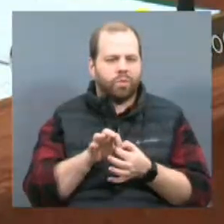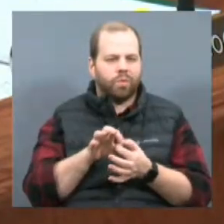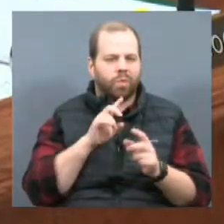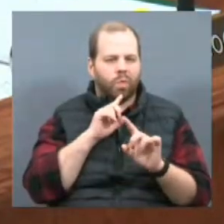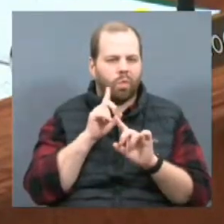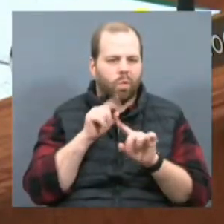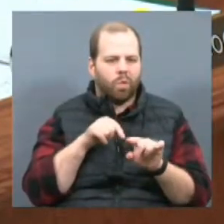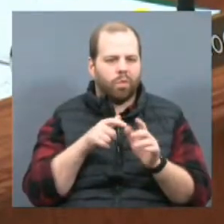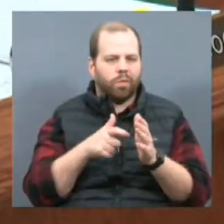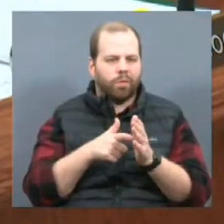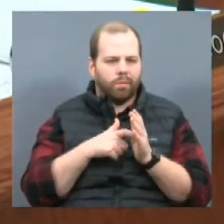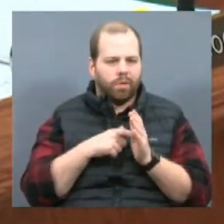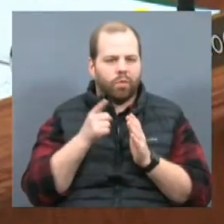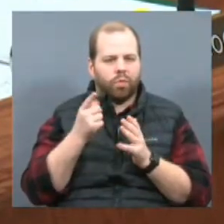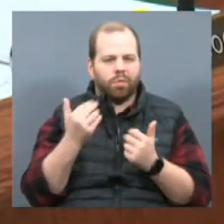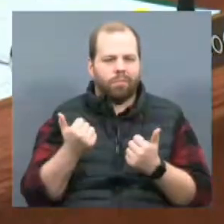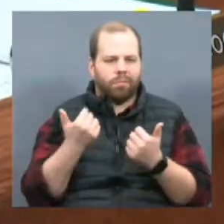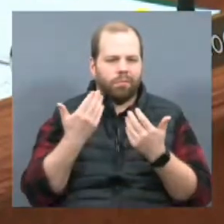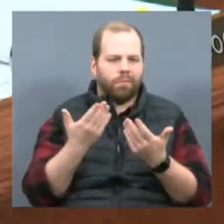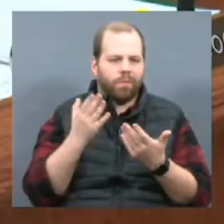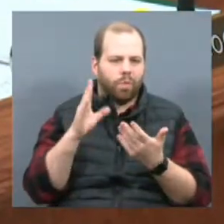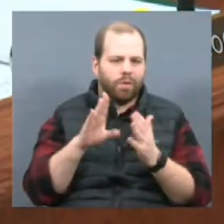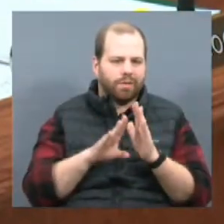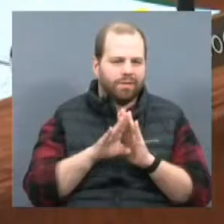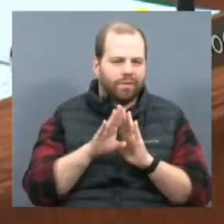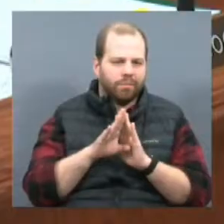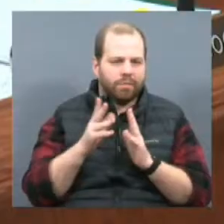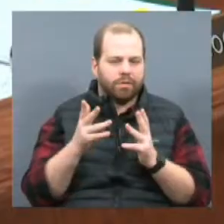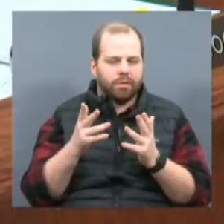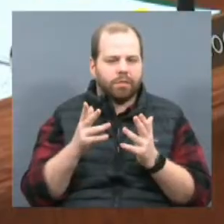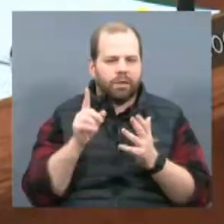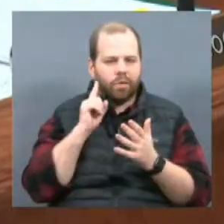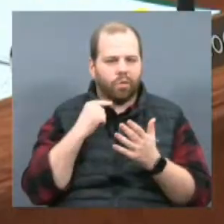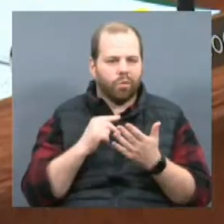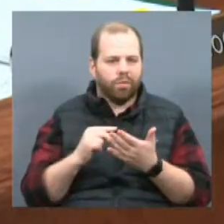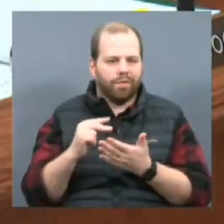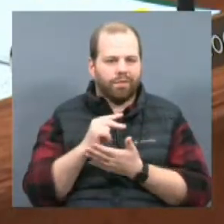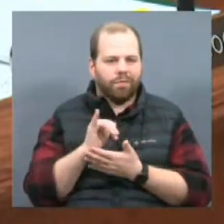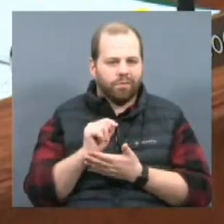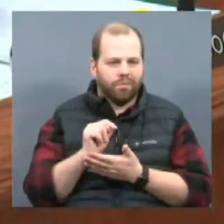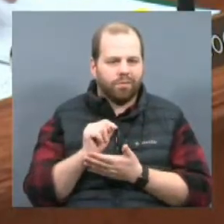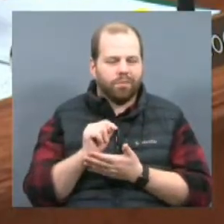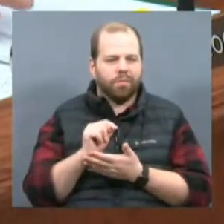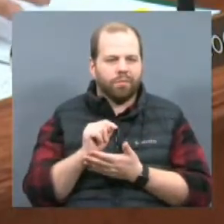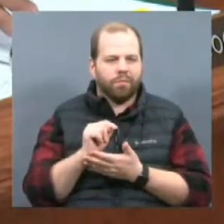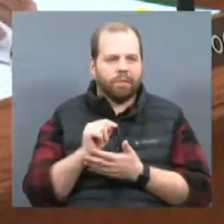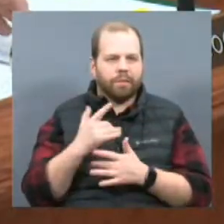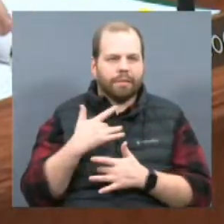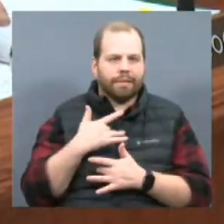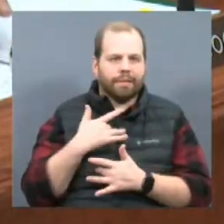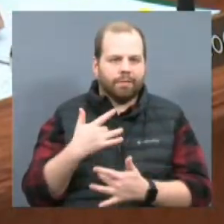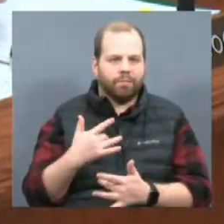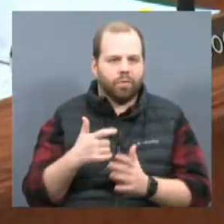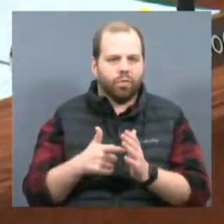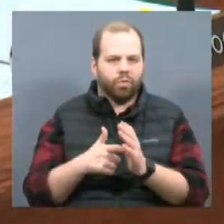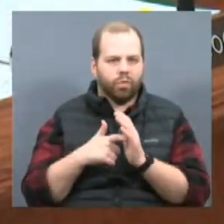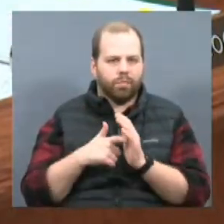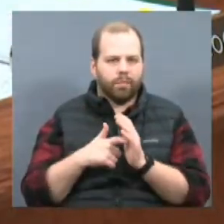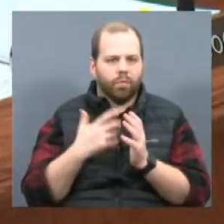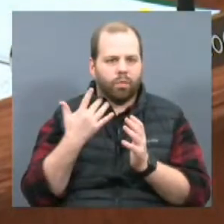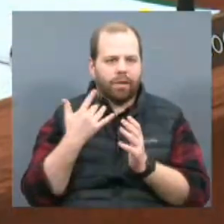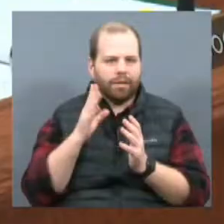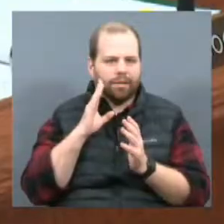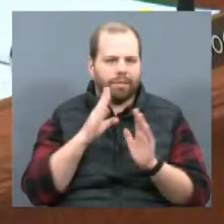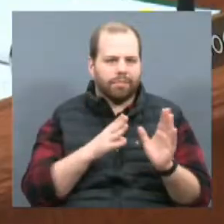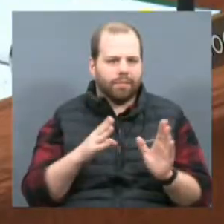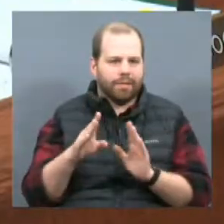requirements. You propose your development and it's reviewed as per typical requirements because it's a planned